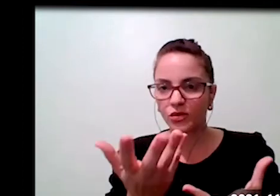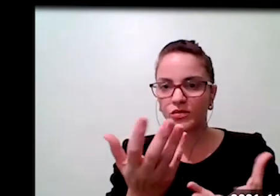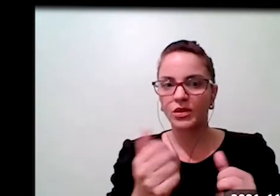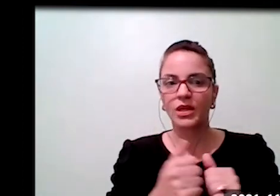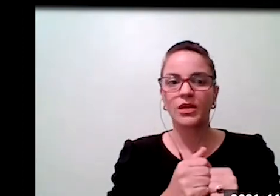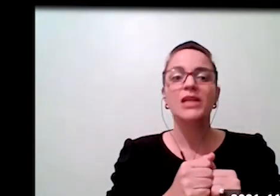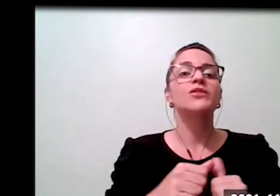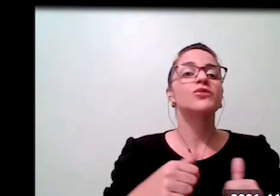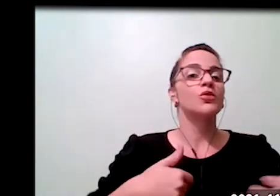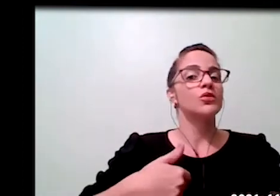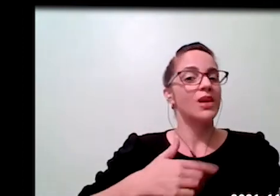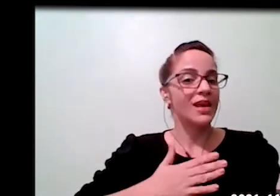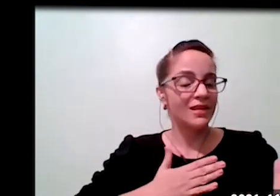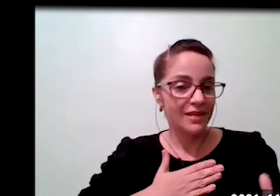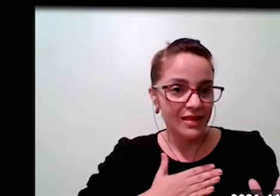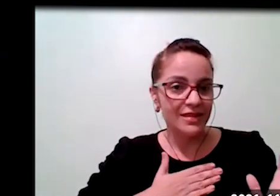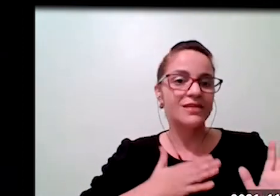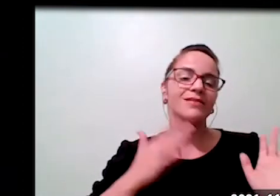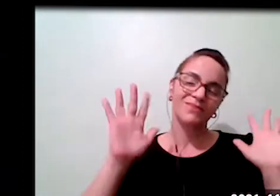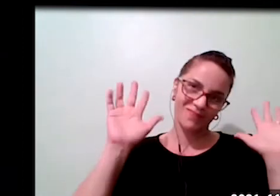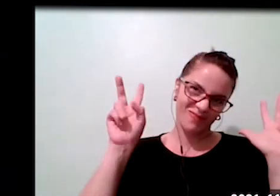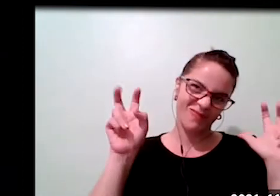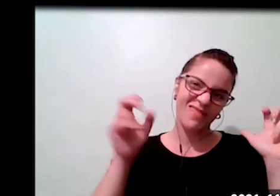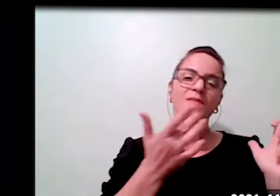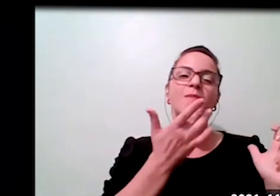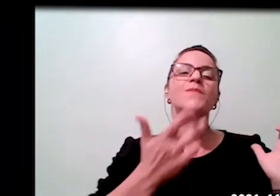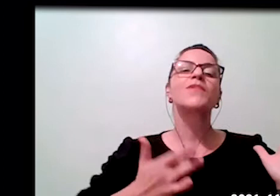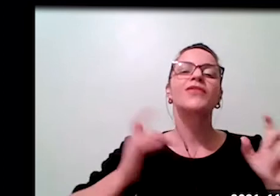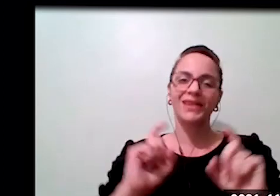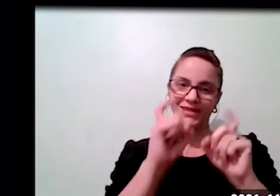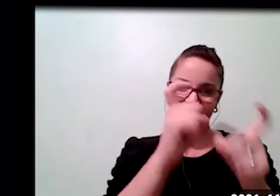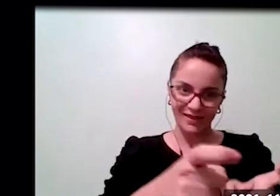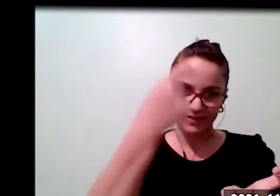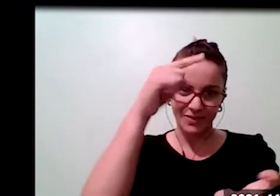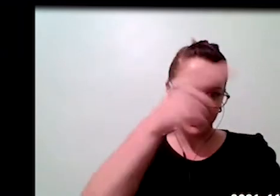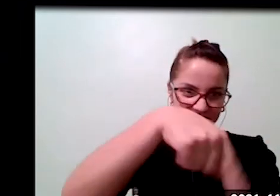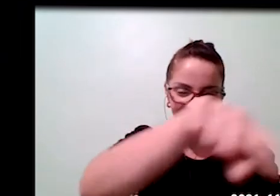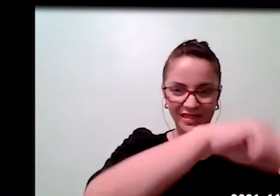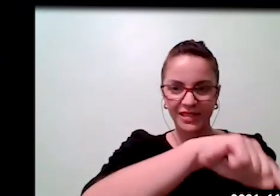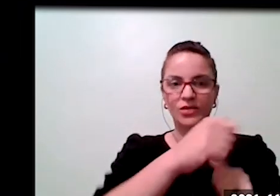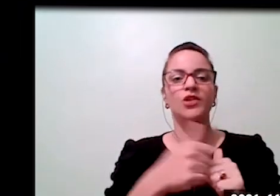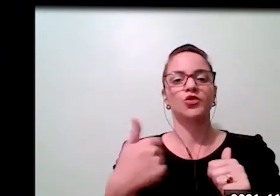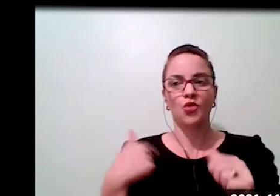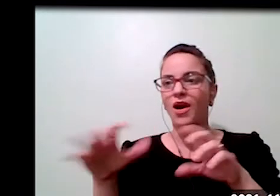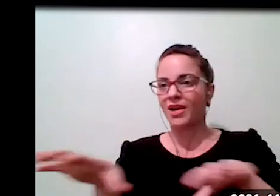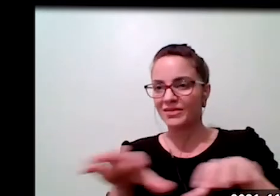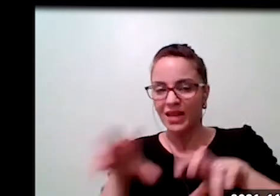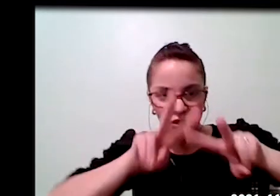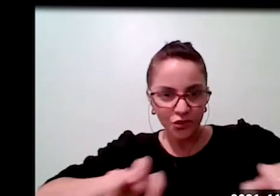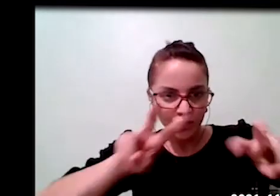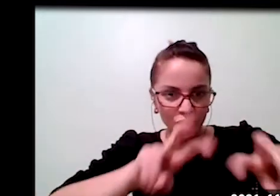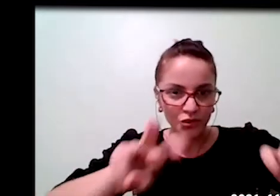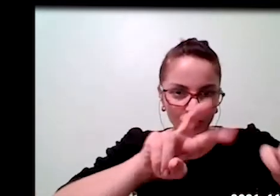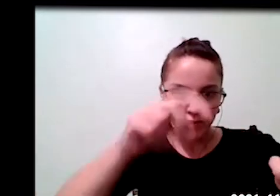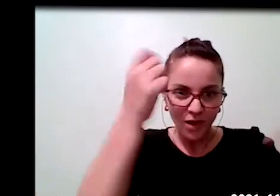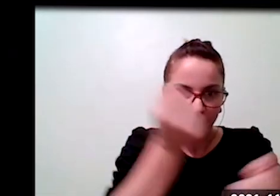humble contribution. This is my birthday gift to the city where I was born. And the idea is basically some of the concepts, most of the